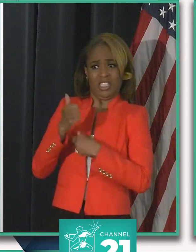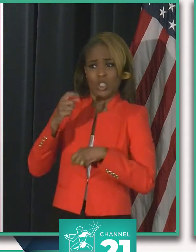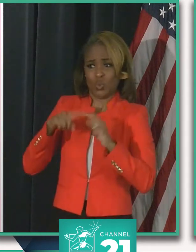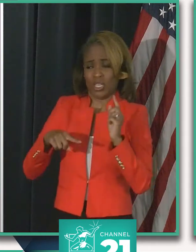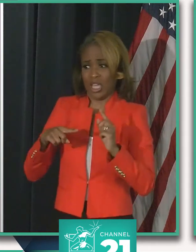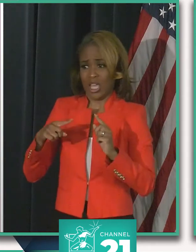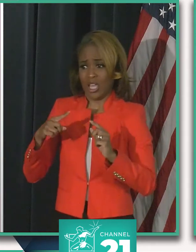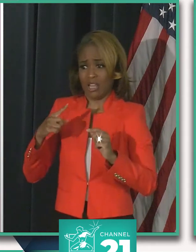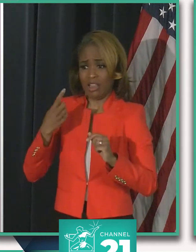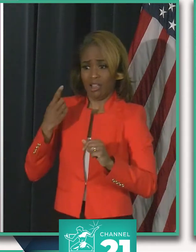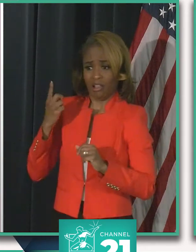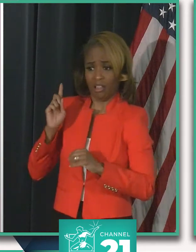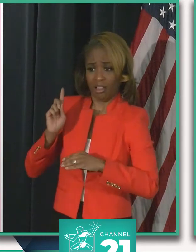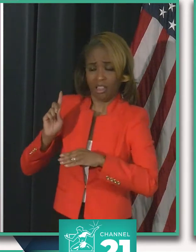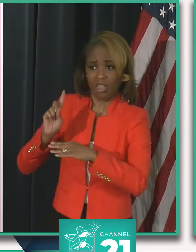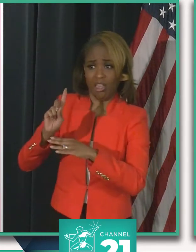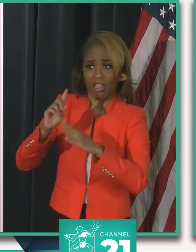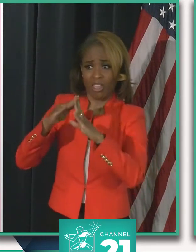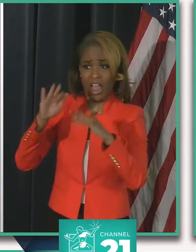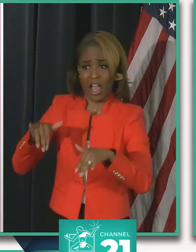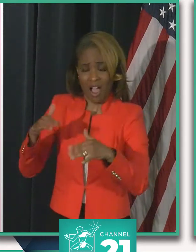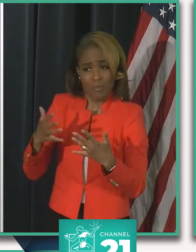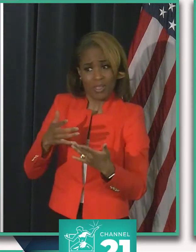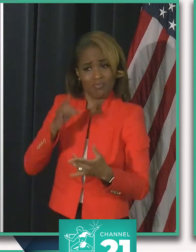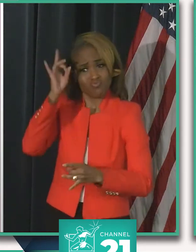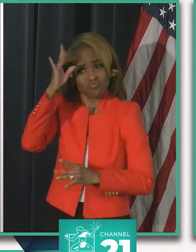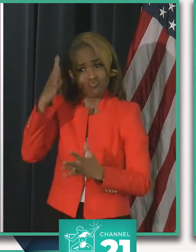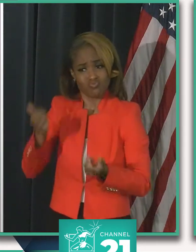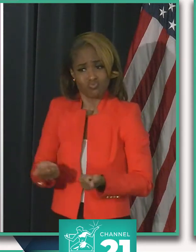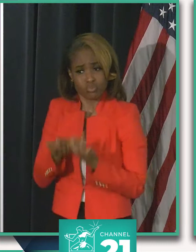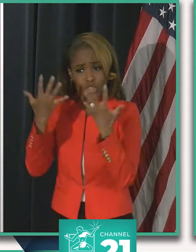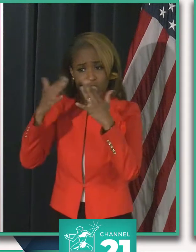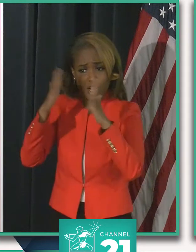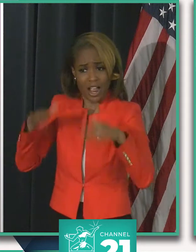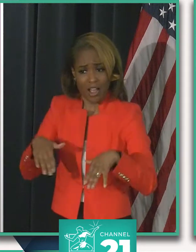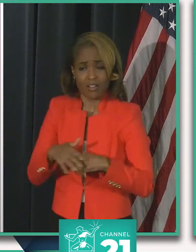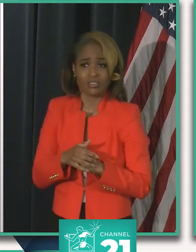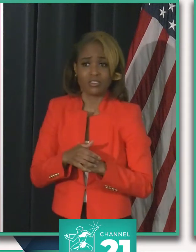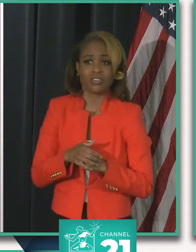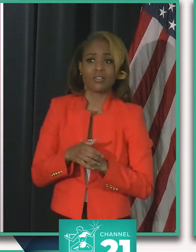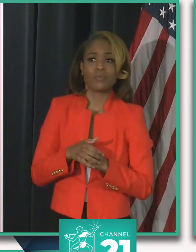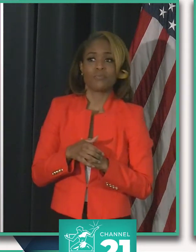walk up to them. They'll fall. They're burnt that bad. So